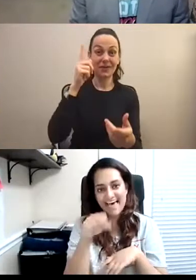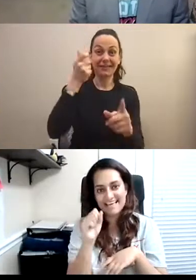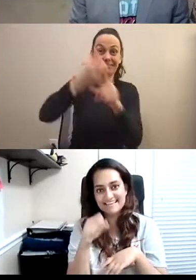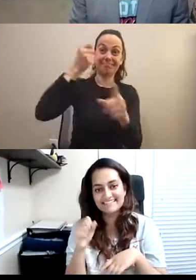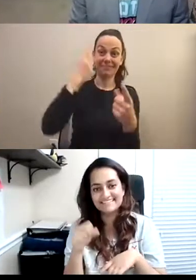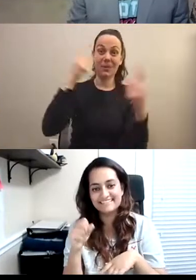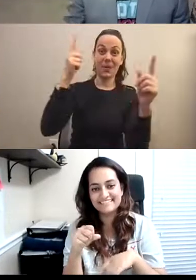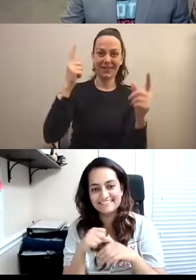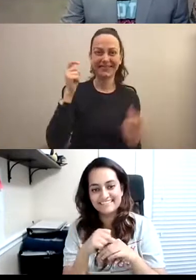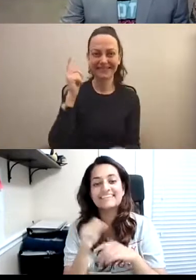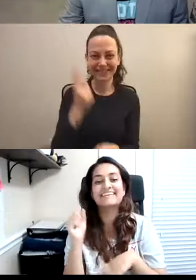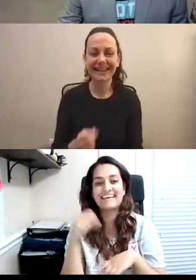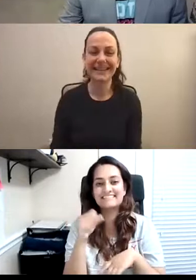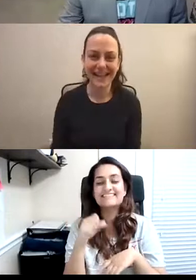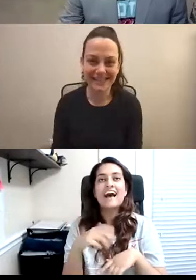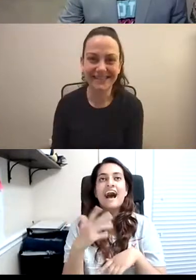goal.